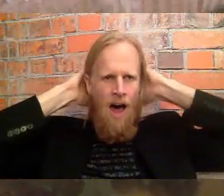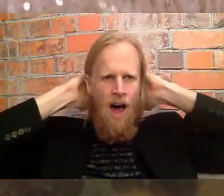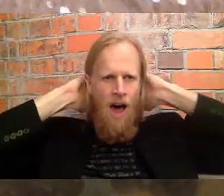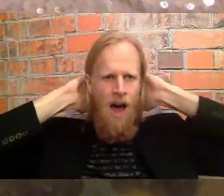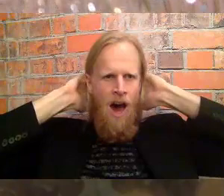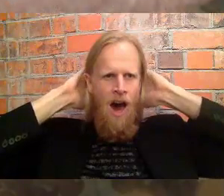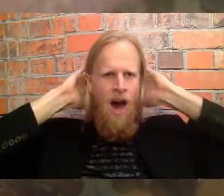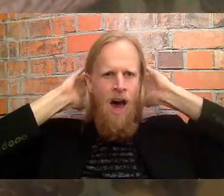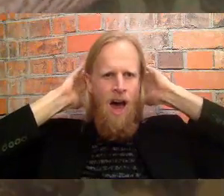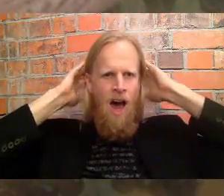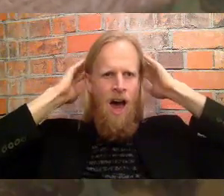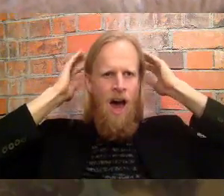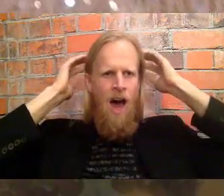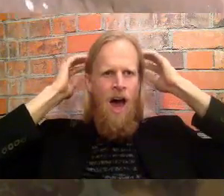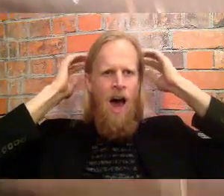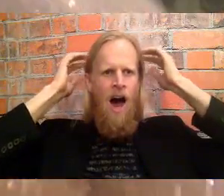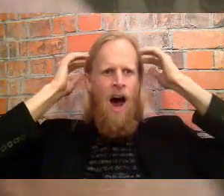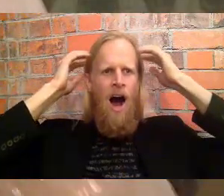head.